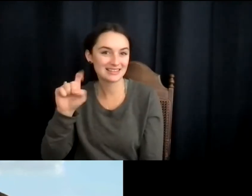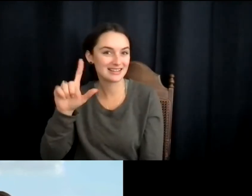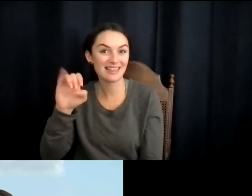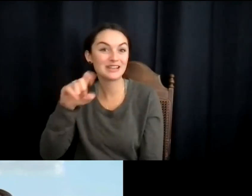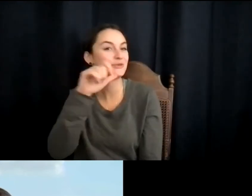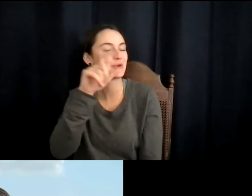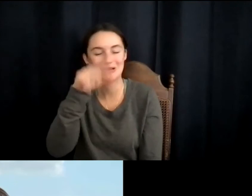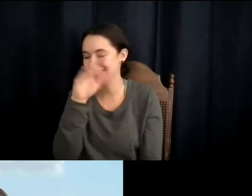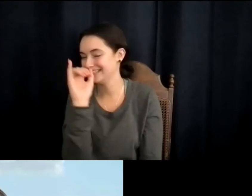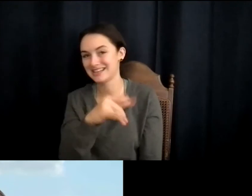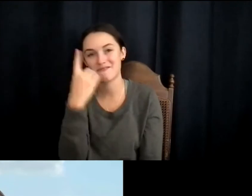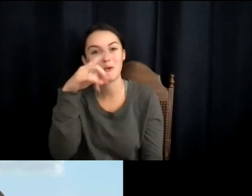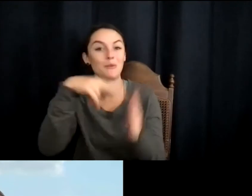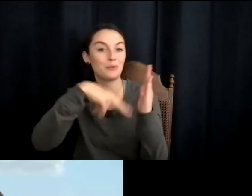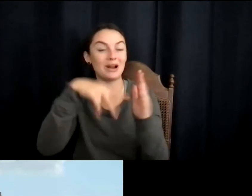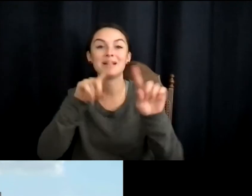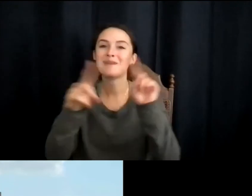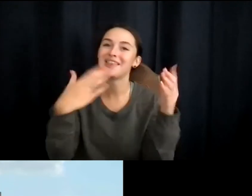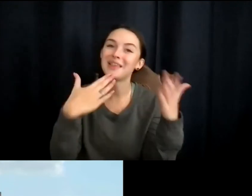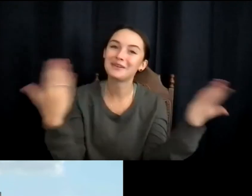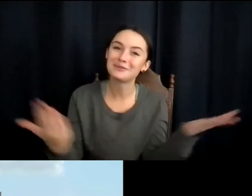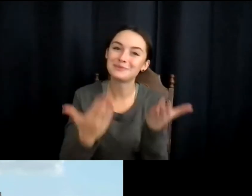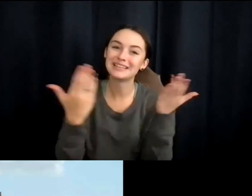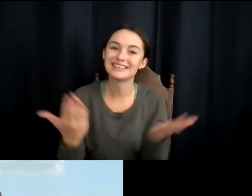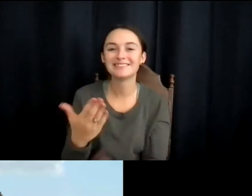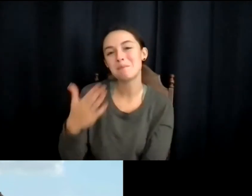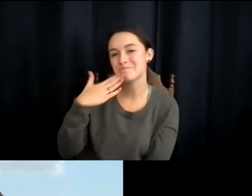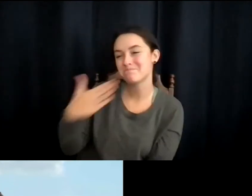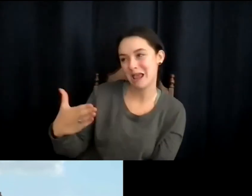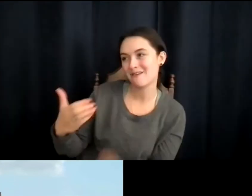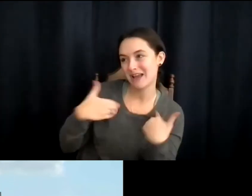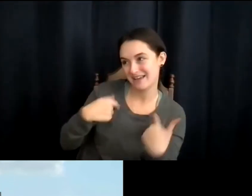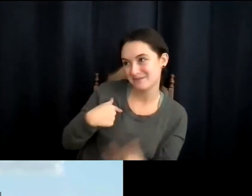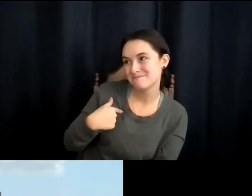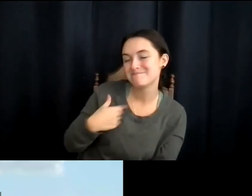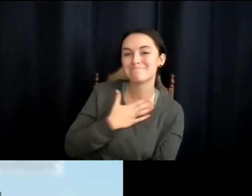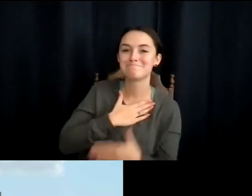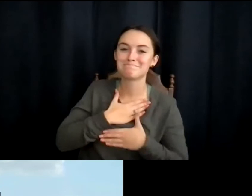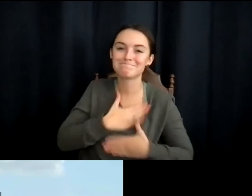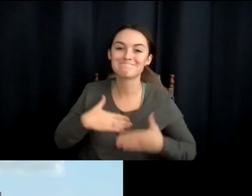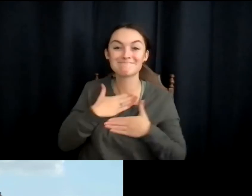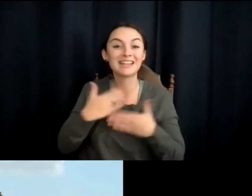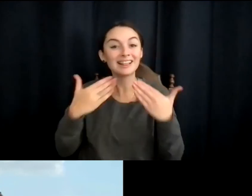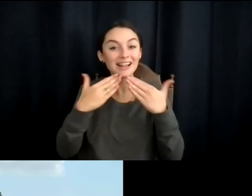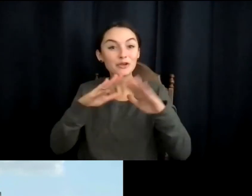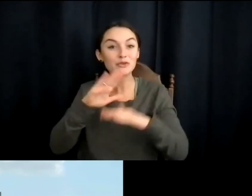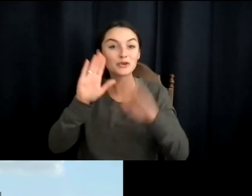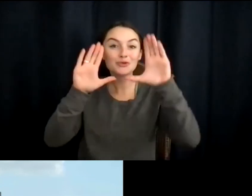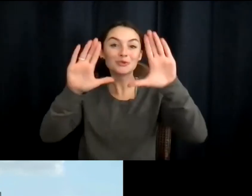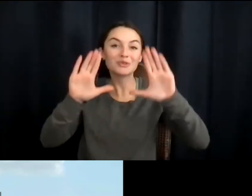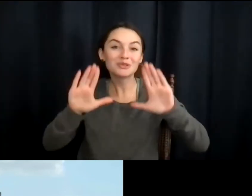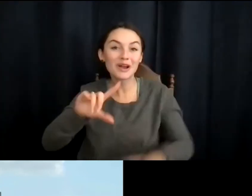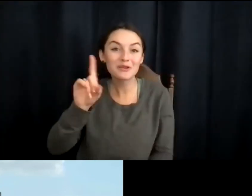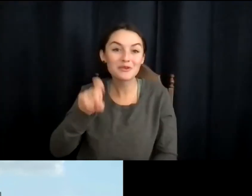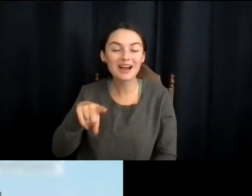thank you so much for being here. Thank you so much for having me. It was a pleasure. And thank you all for your great questions, and hope to have you